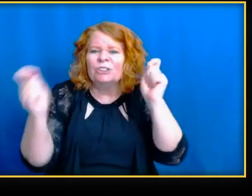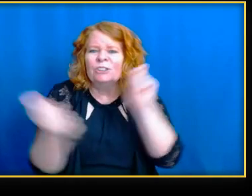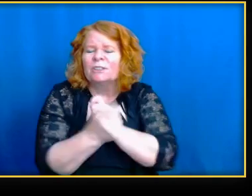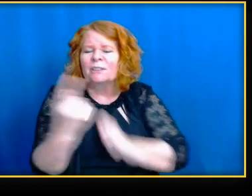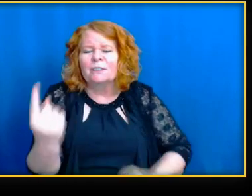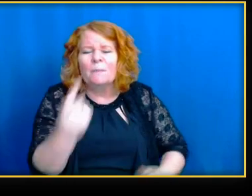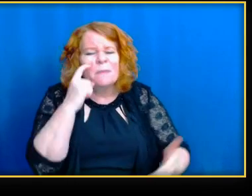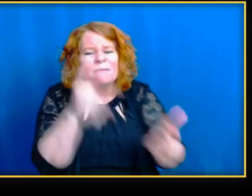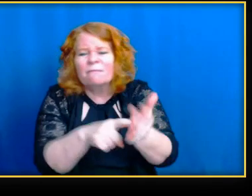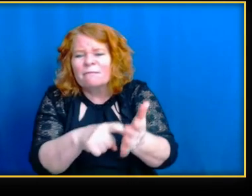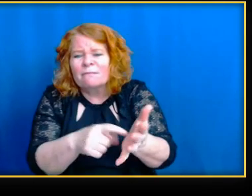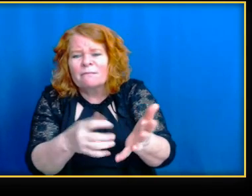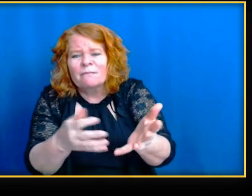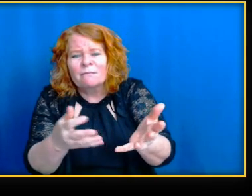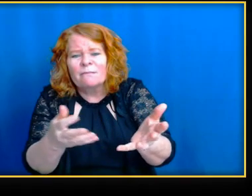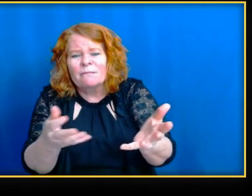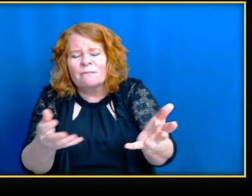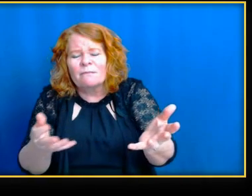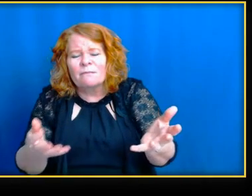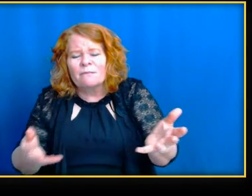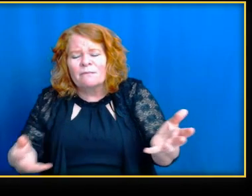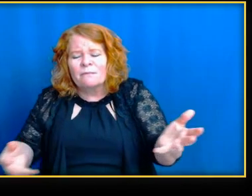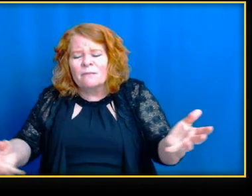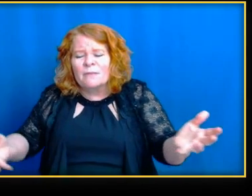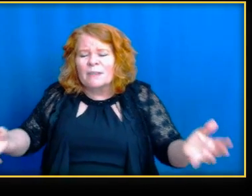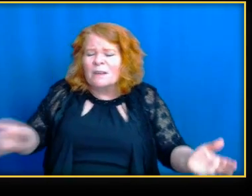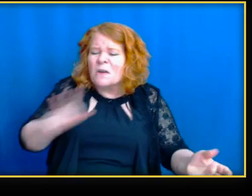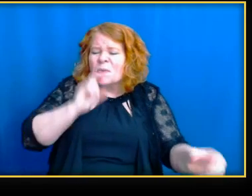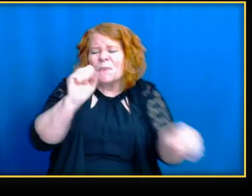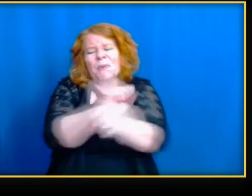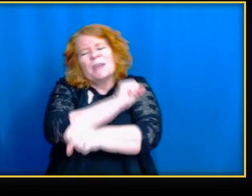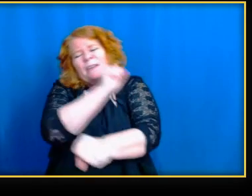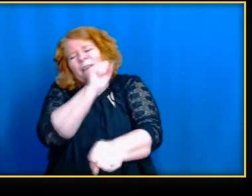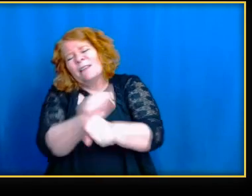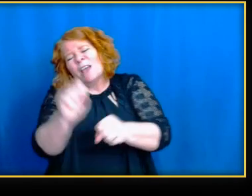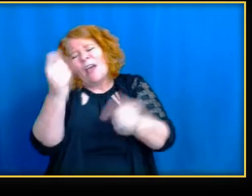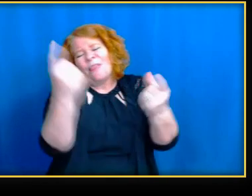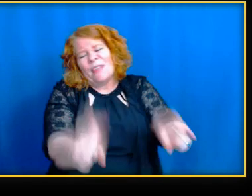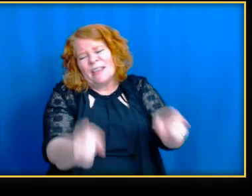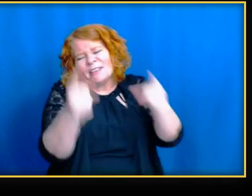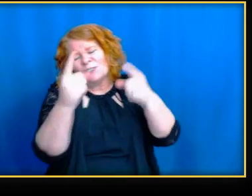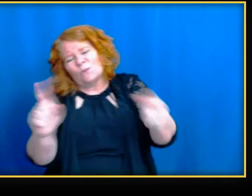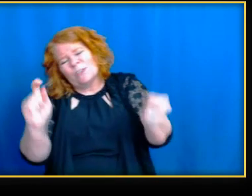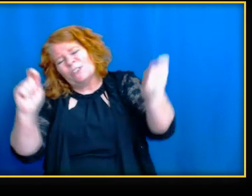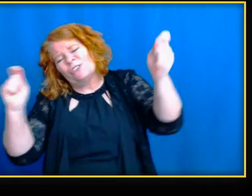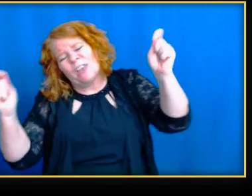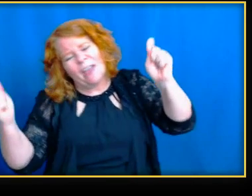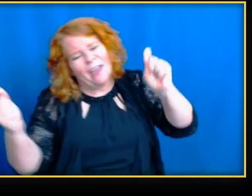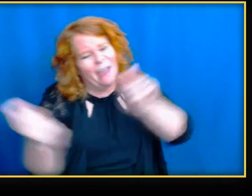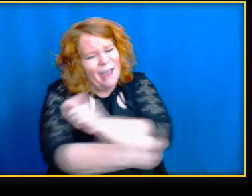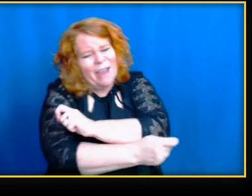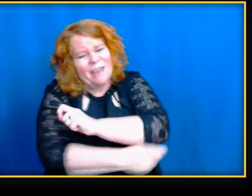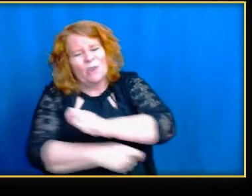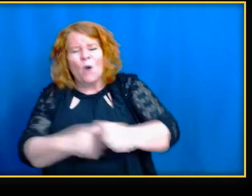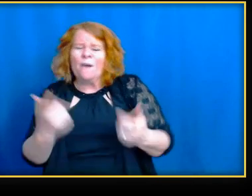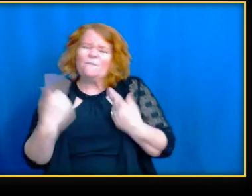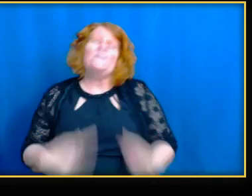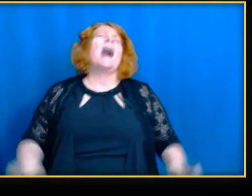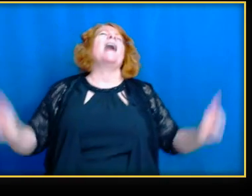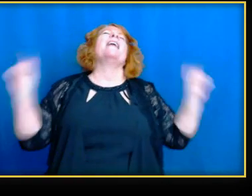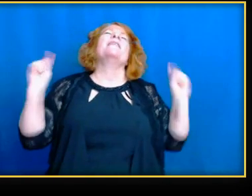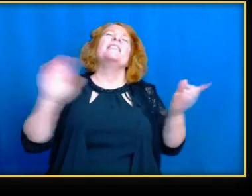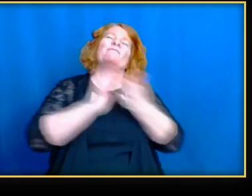sign. That one day things will change and we can finally take